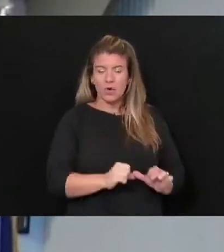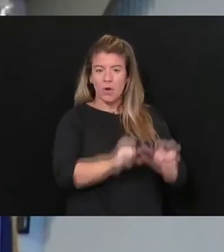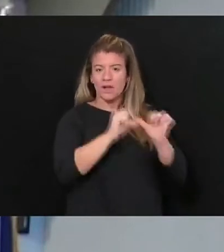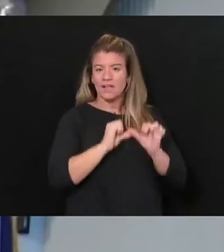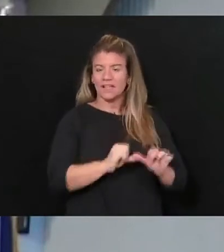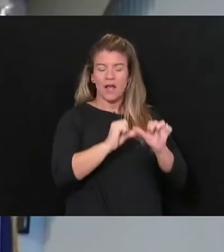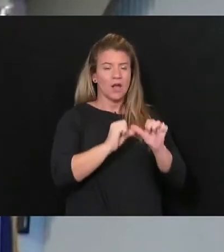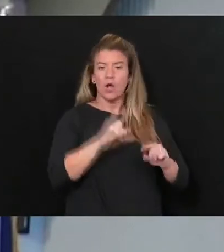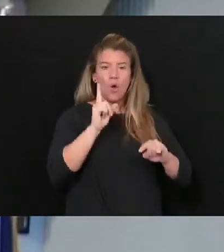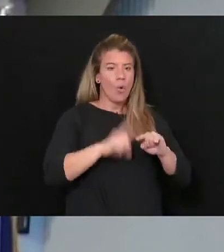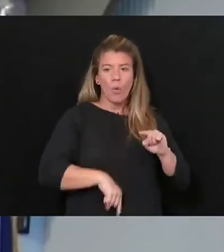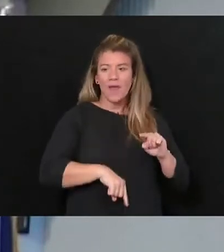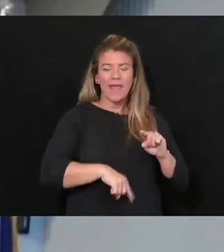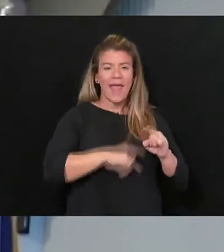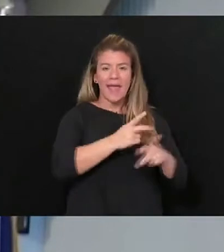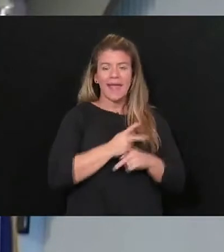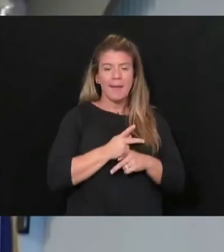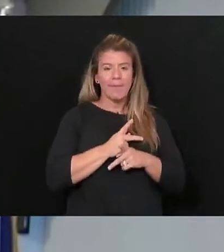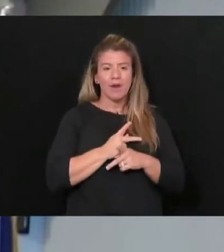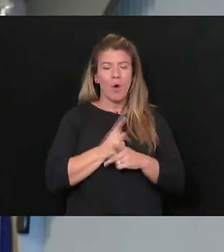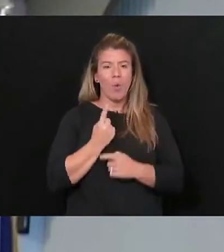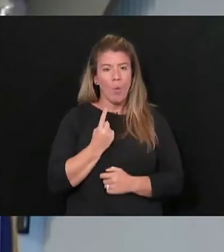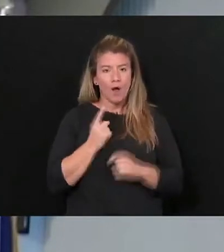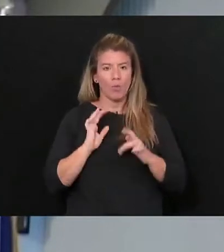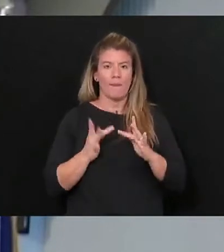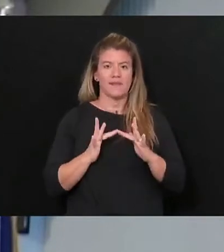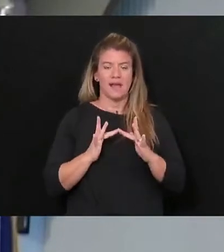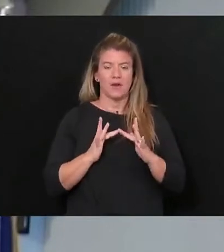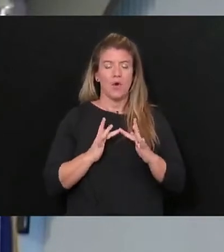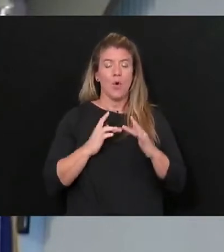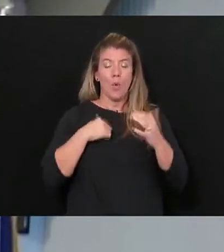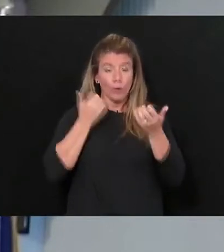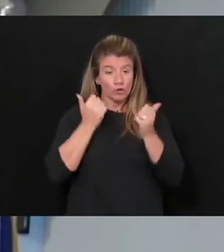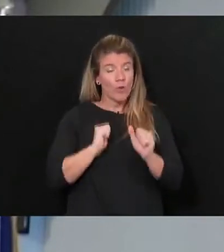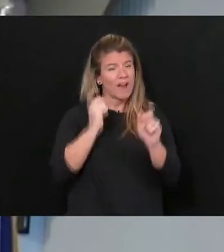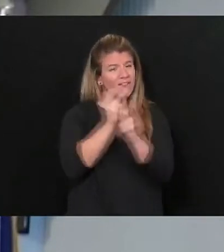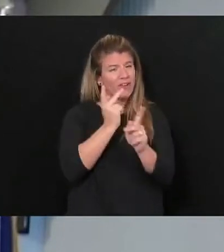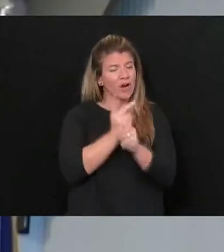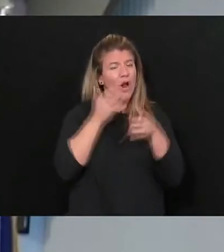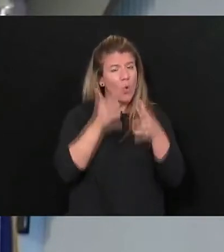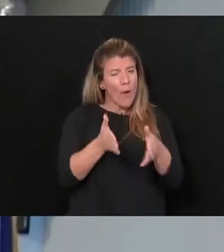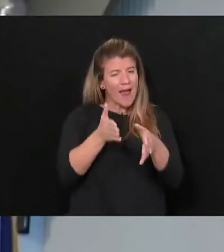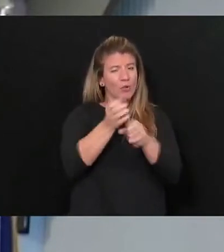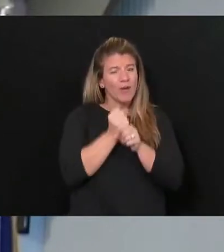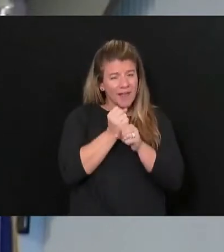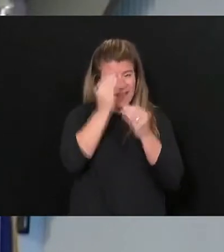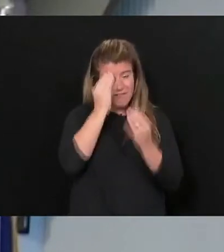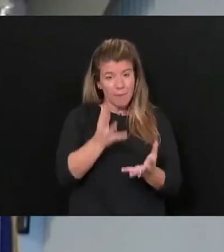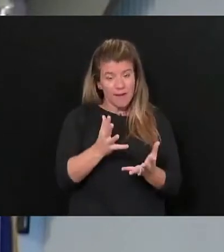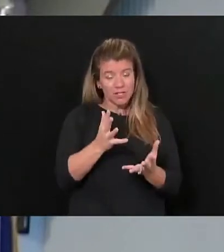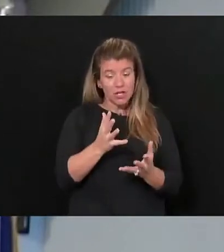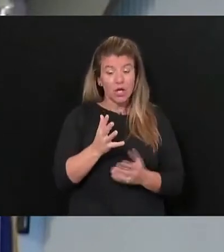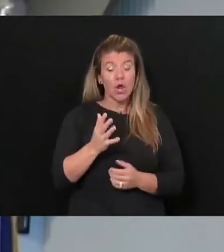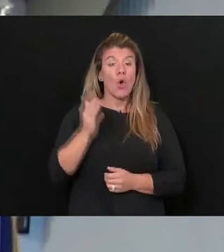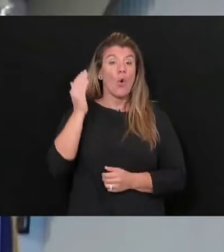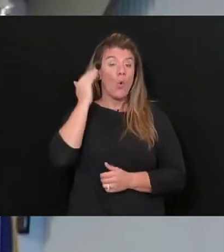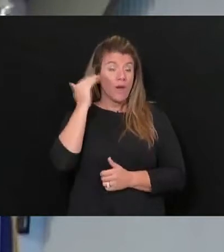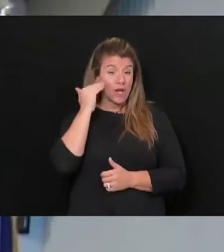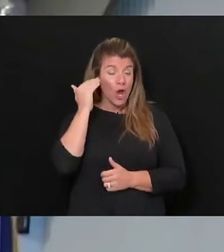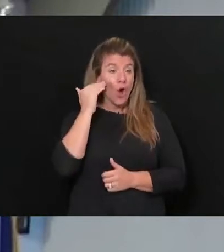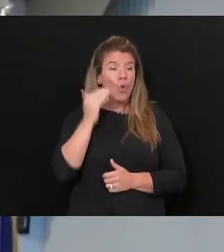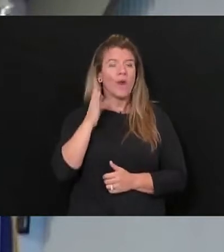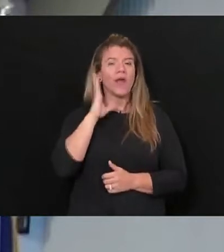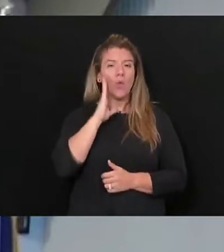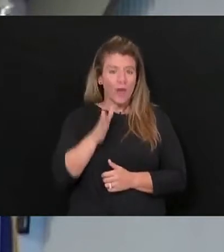house that information on one website. We are working on a way to get that information. We do realize it will